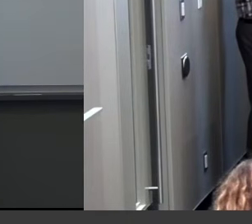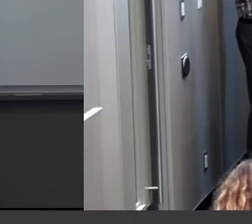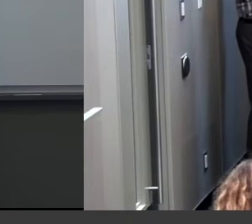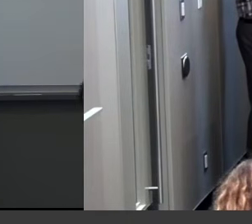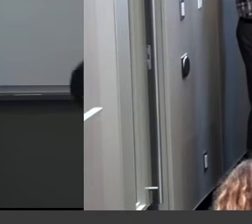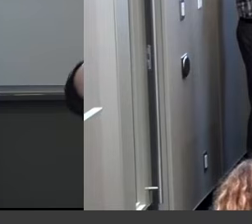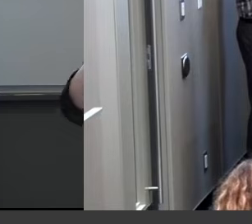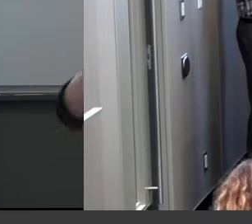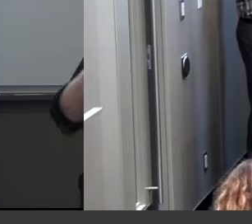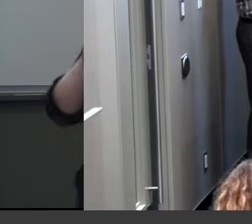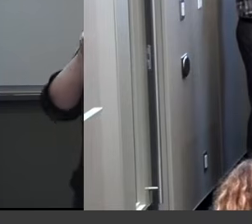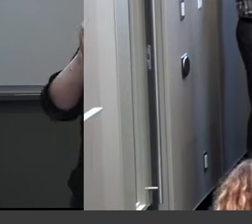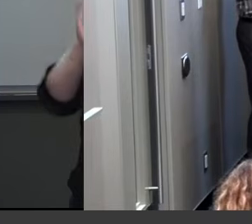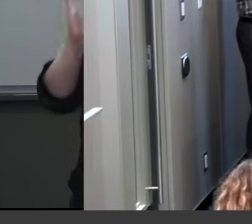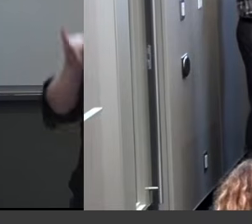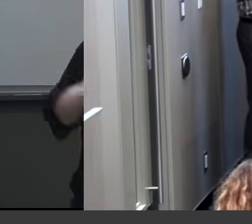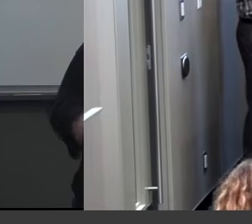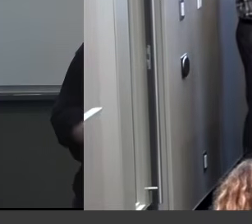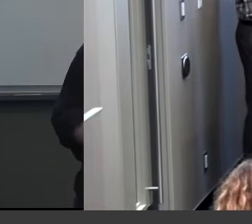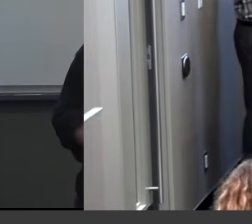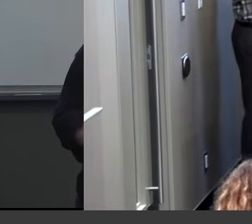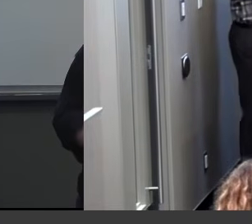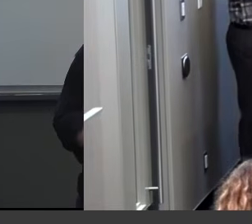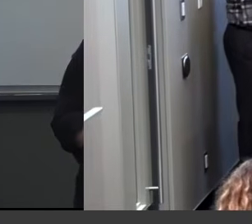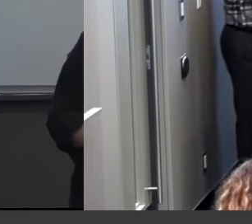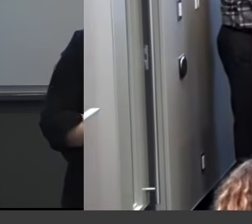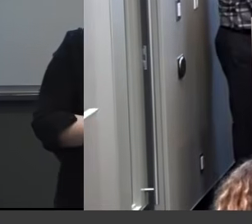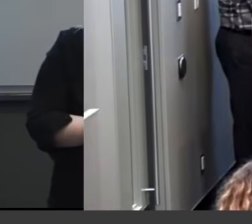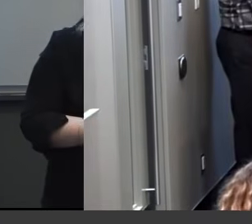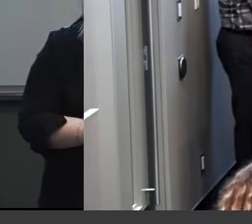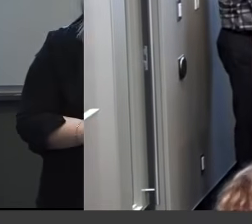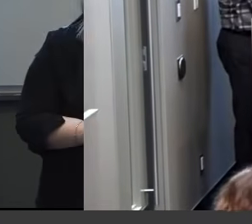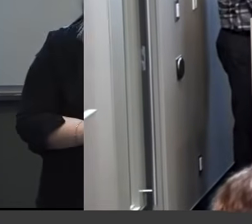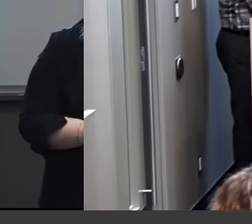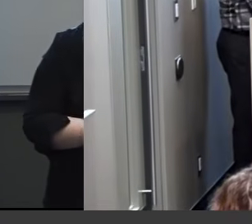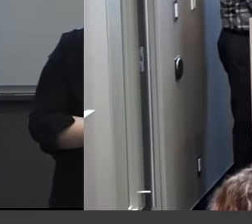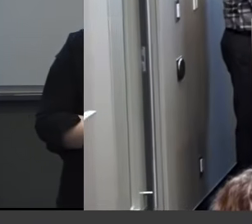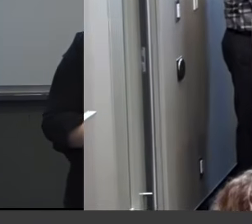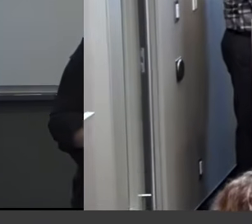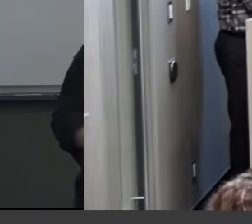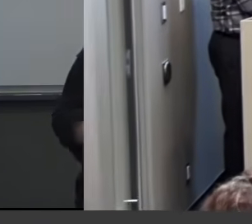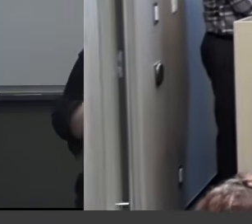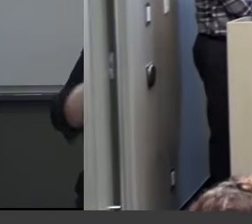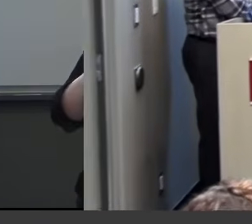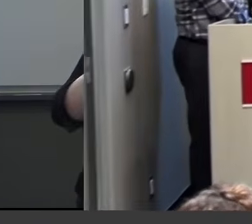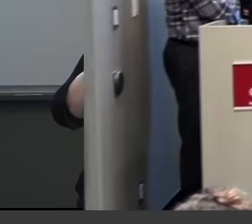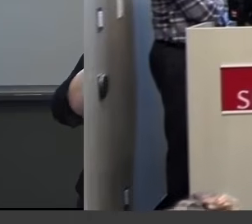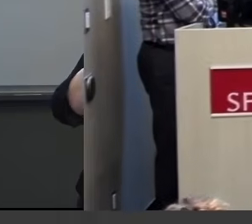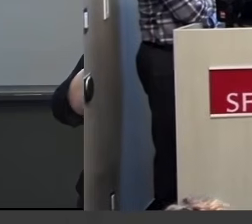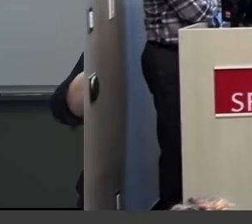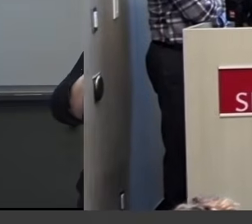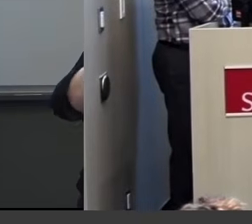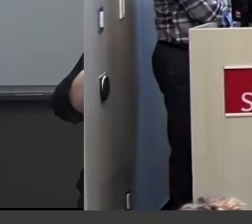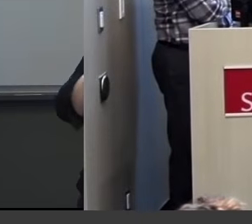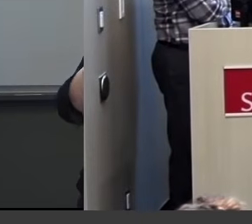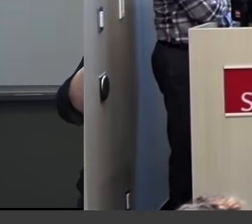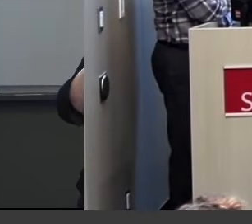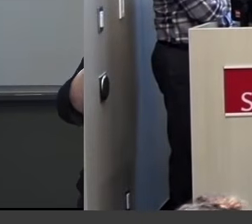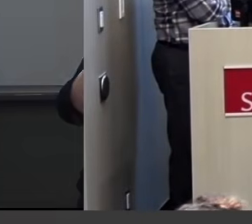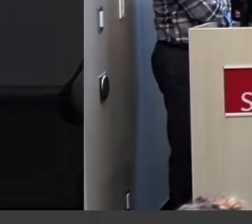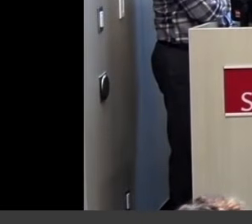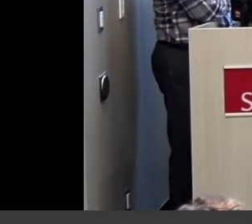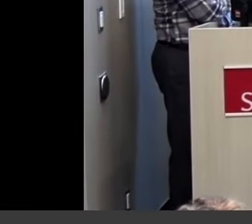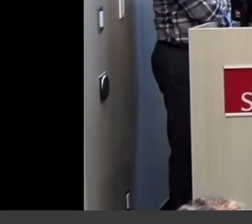now was from Tiffany as well. So she was having a little bit of challenge streaming, which we're hoping she won't